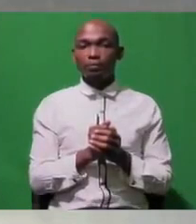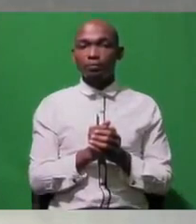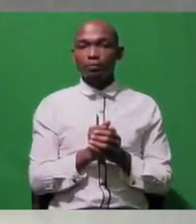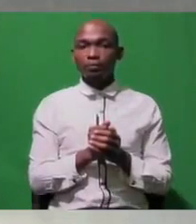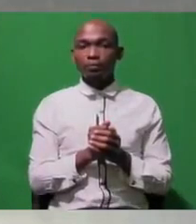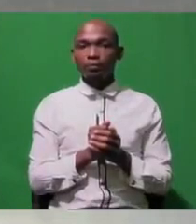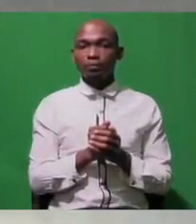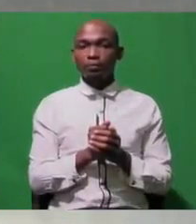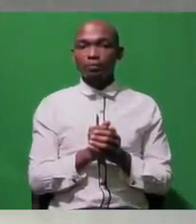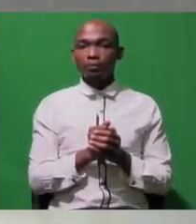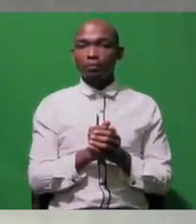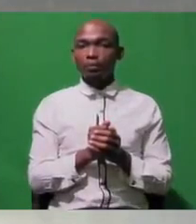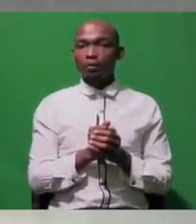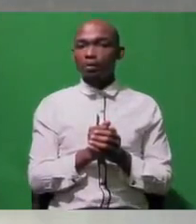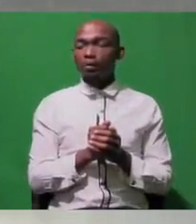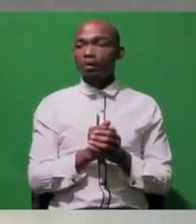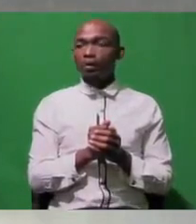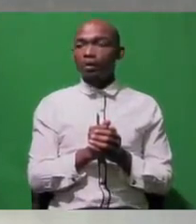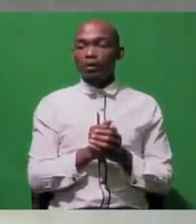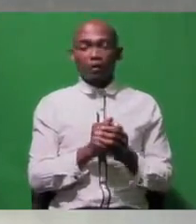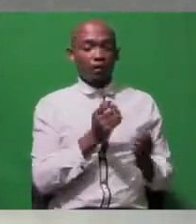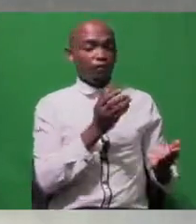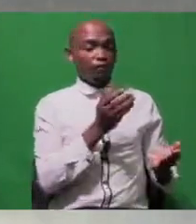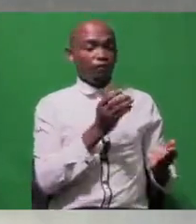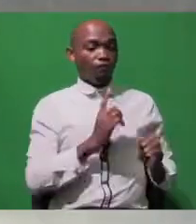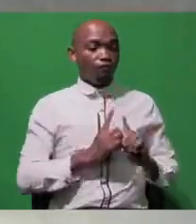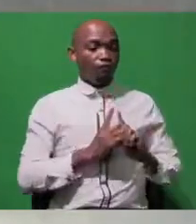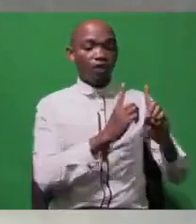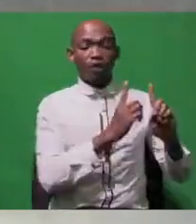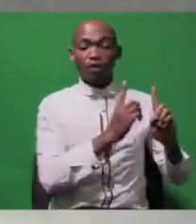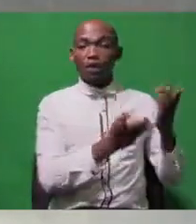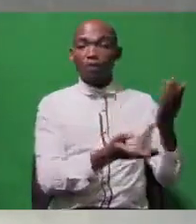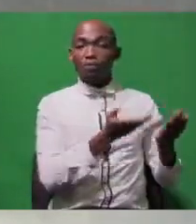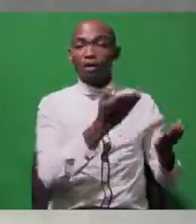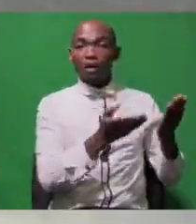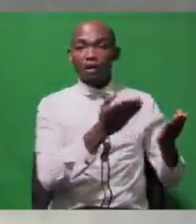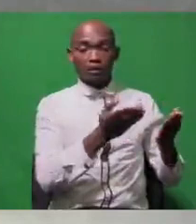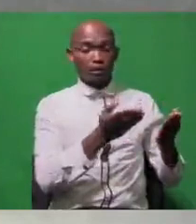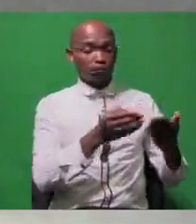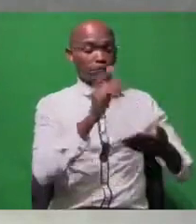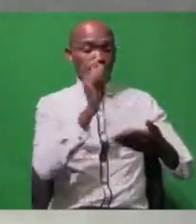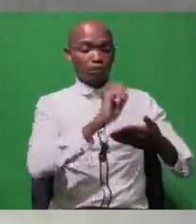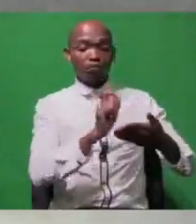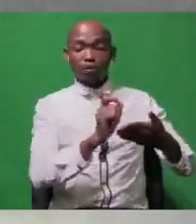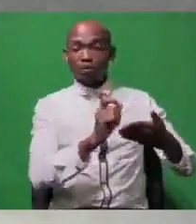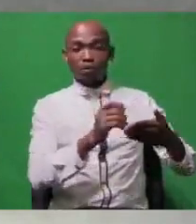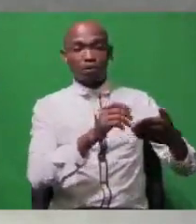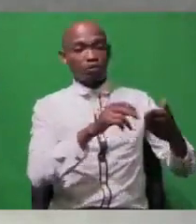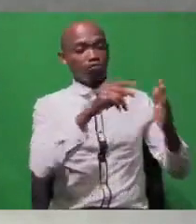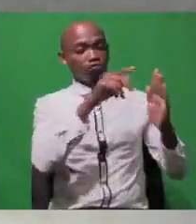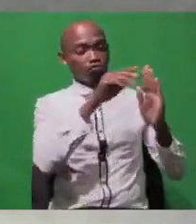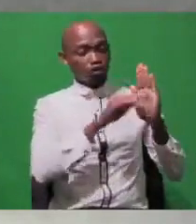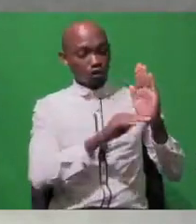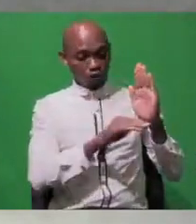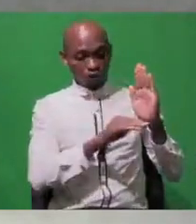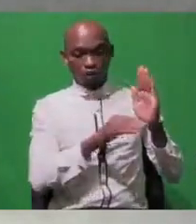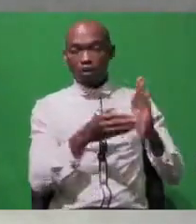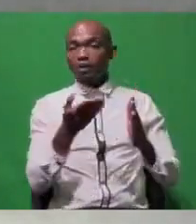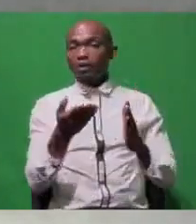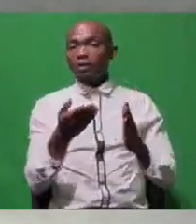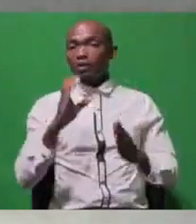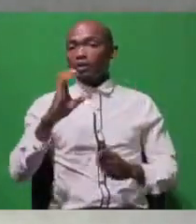following balances were brought down. The months of October. Cash balances